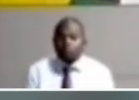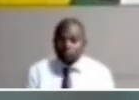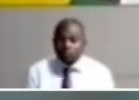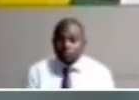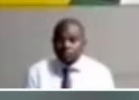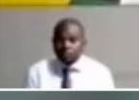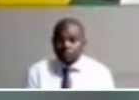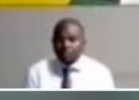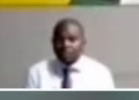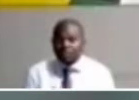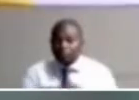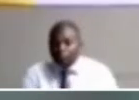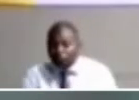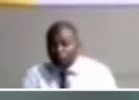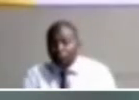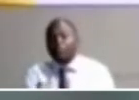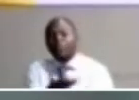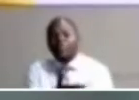It is that mixing